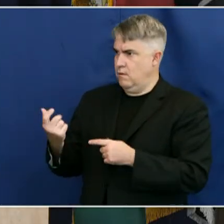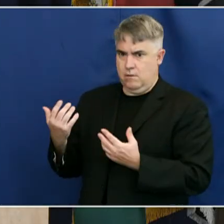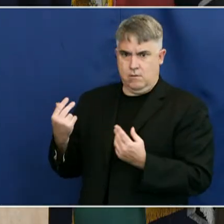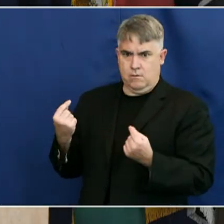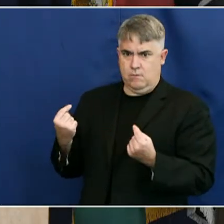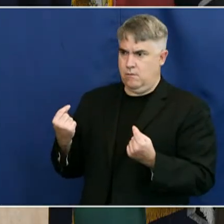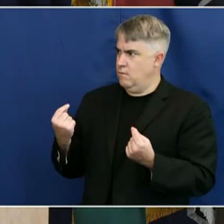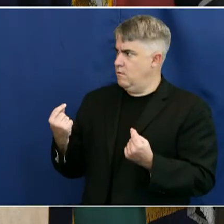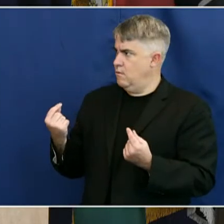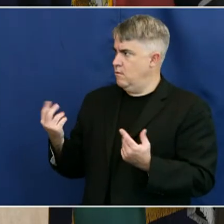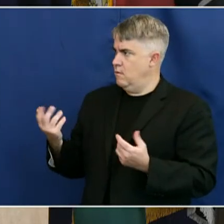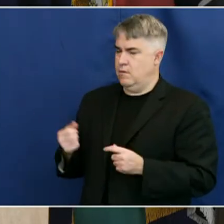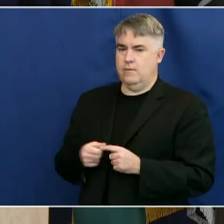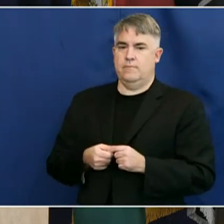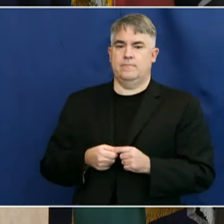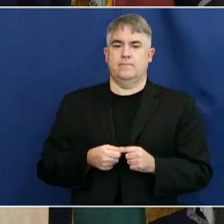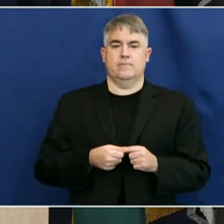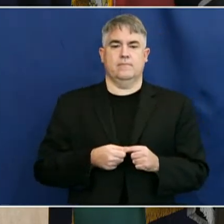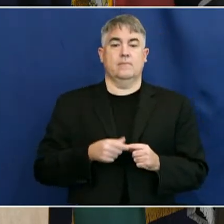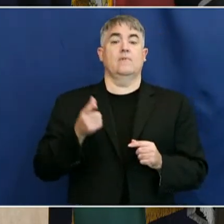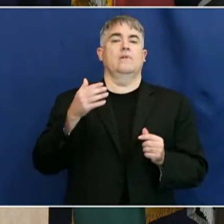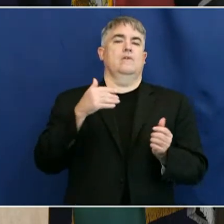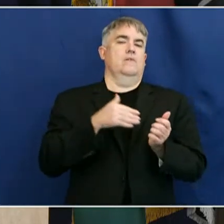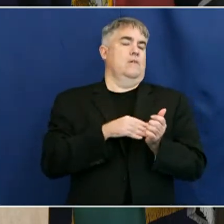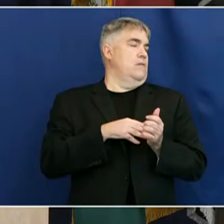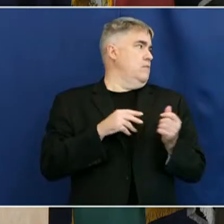appointment? Yeah, I'll have Dr. McDonald address that.